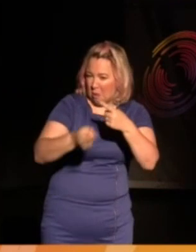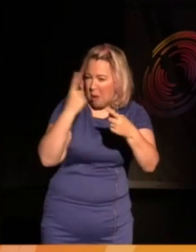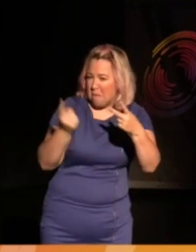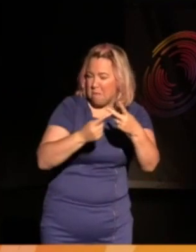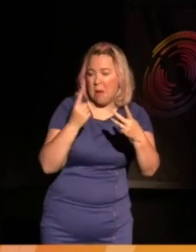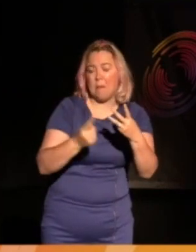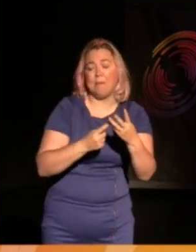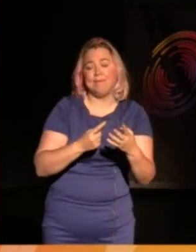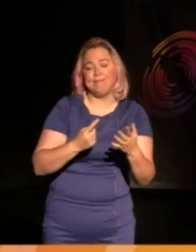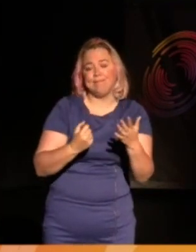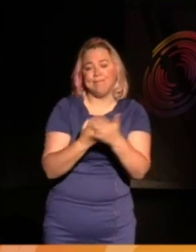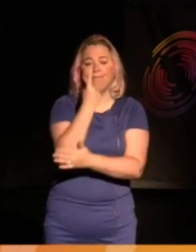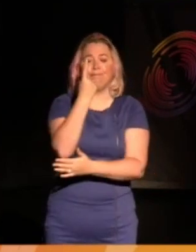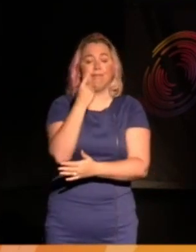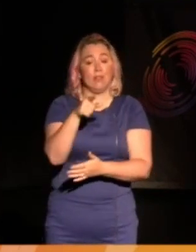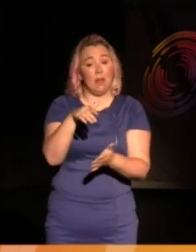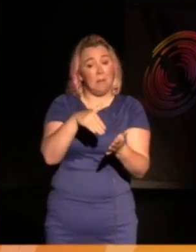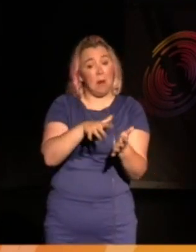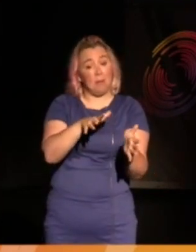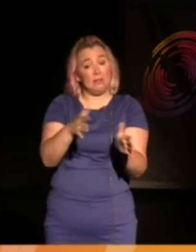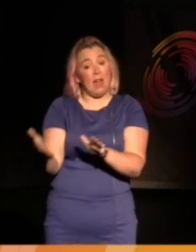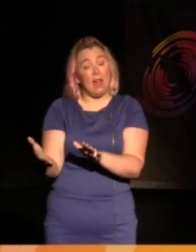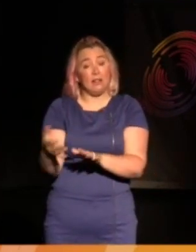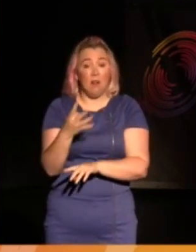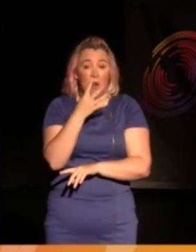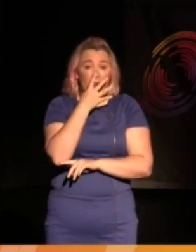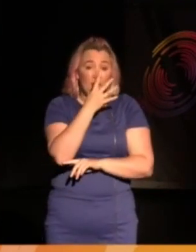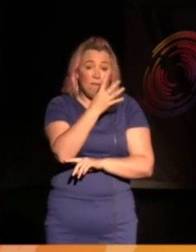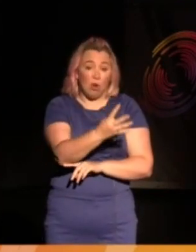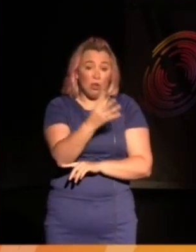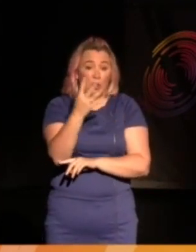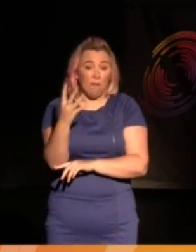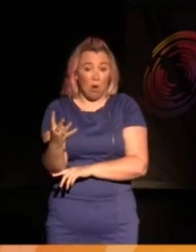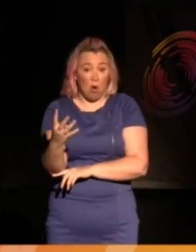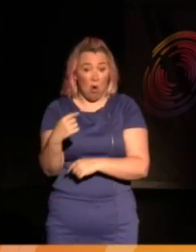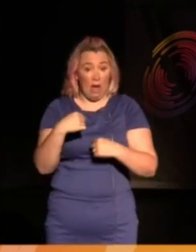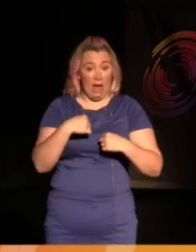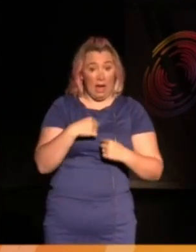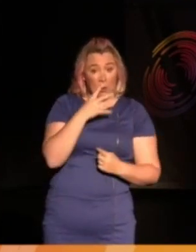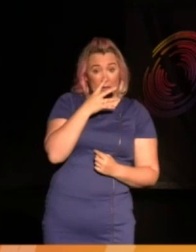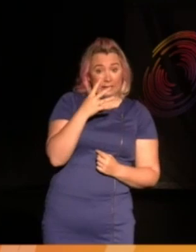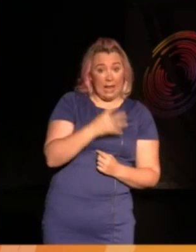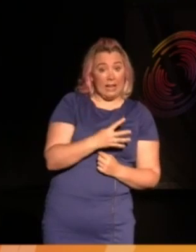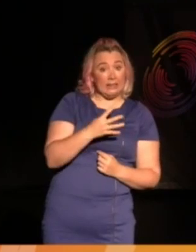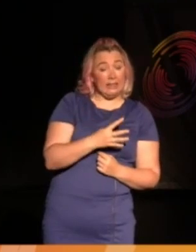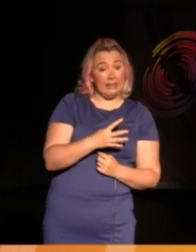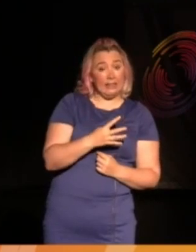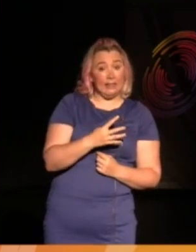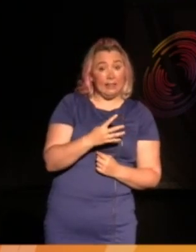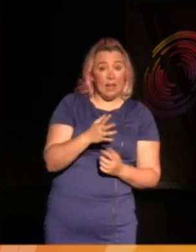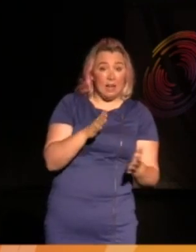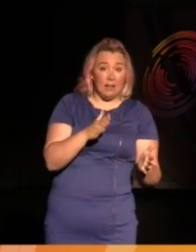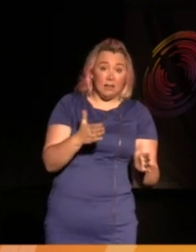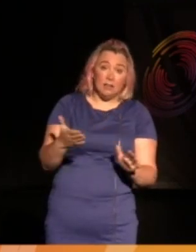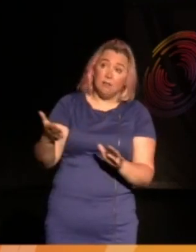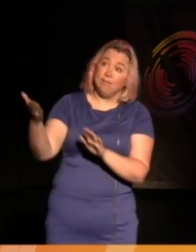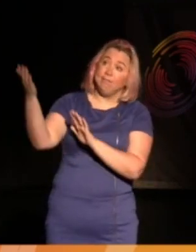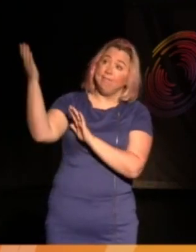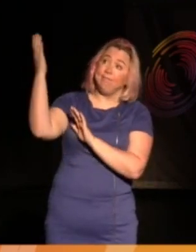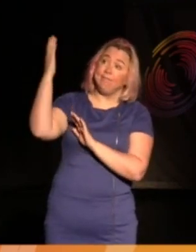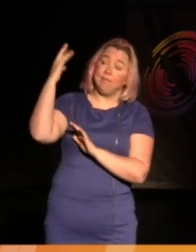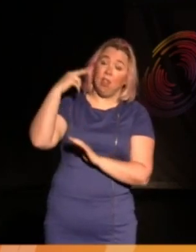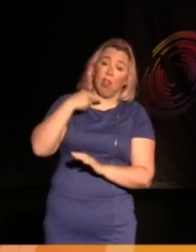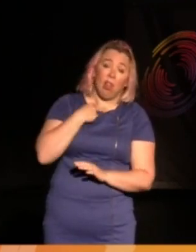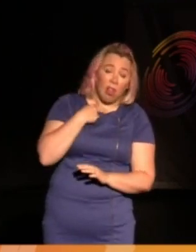My mum died young. She was 44. I was 19. And my presence on this